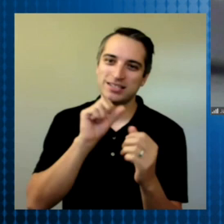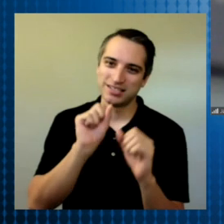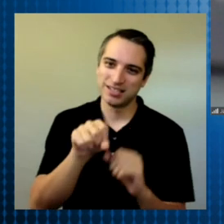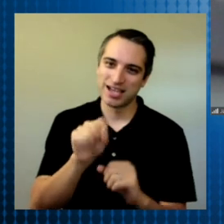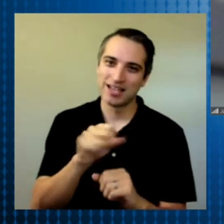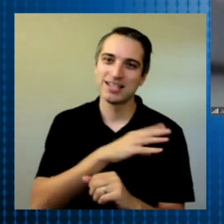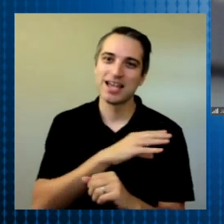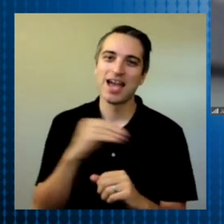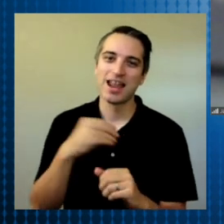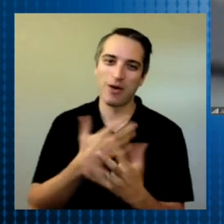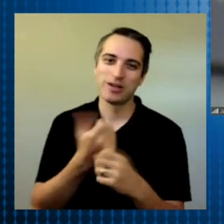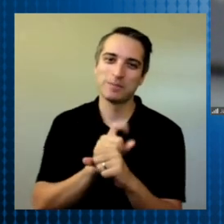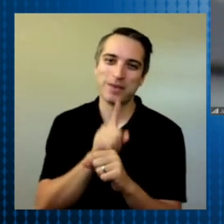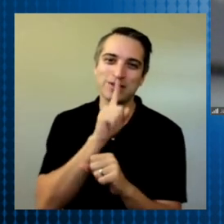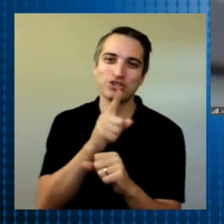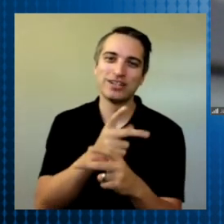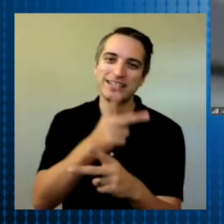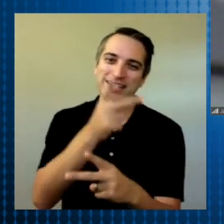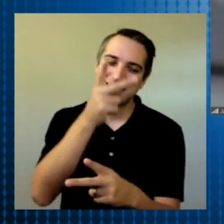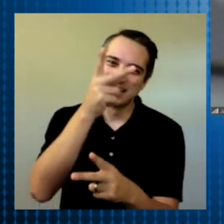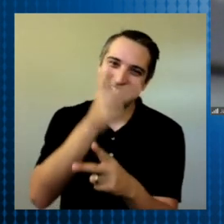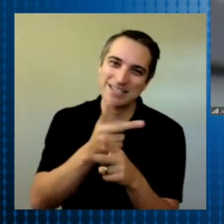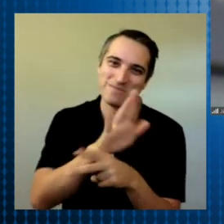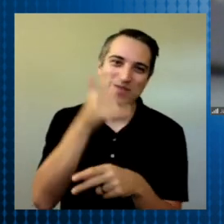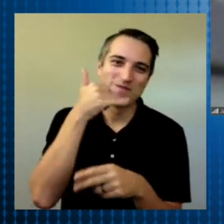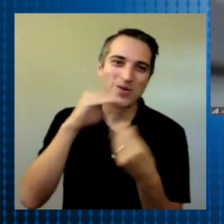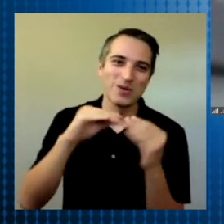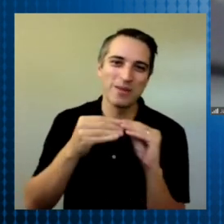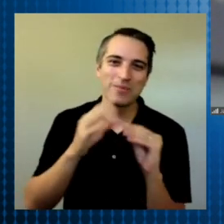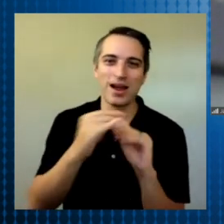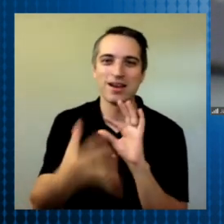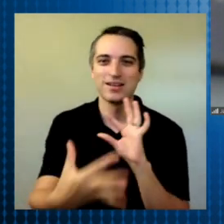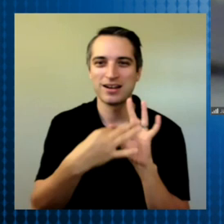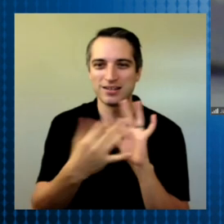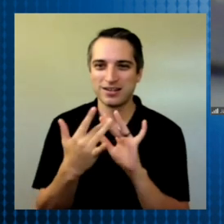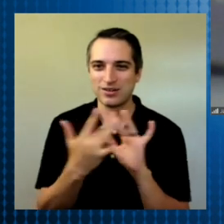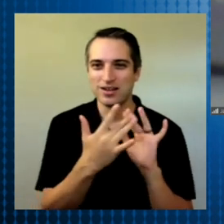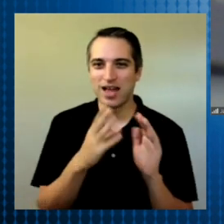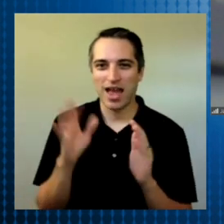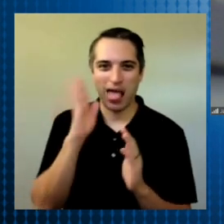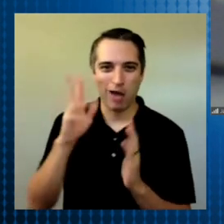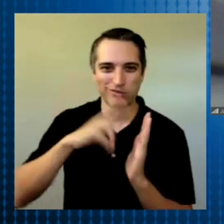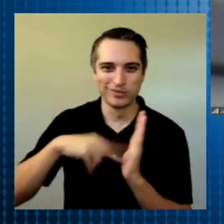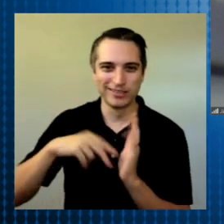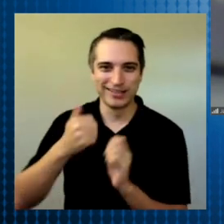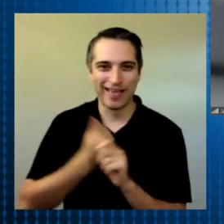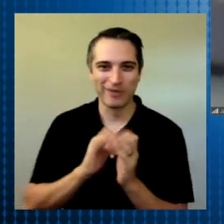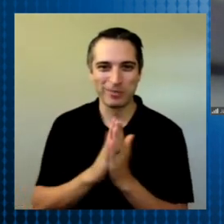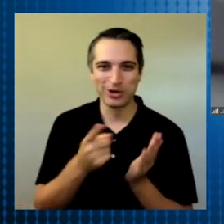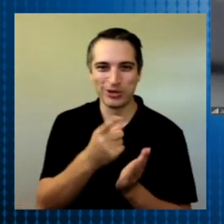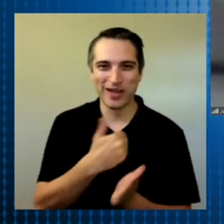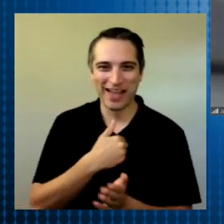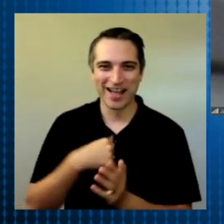Ms. Coney to get your number and add you to my network. And that'd be so valuable. And I'm about to look up every book that you got so I can